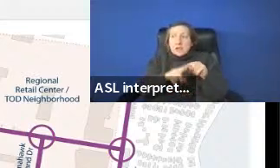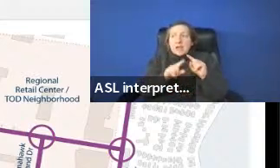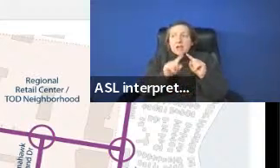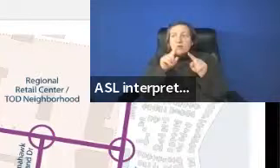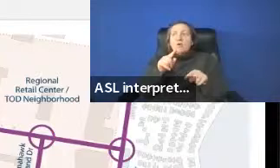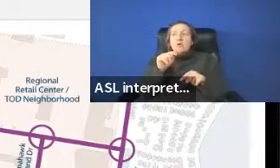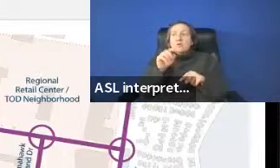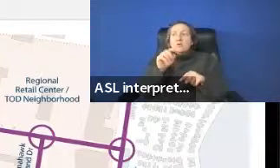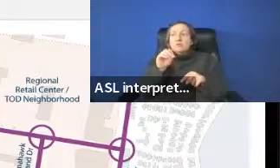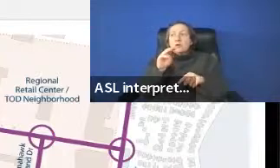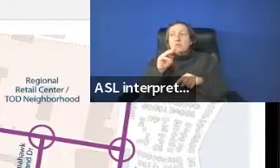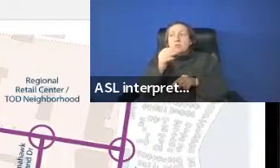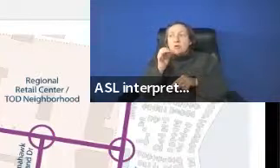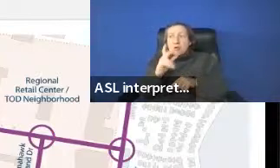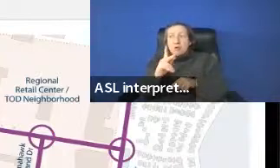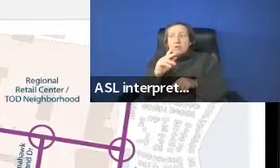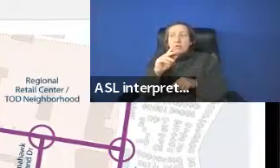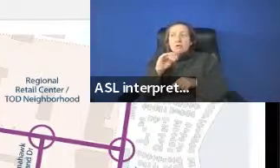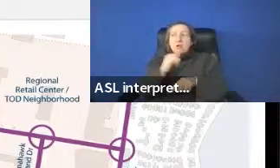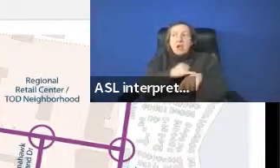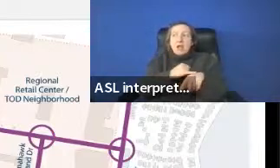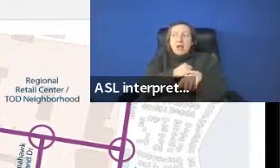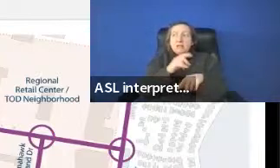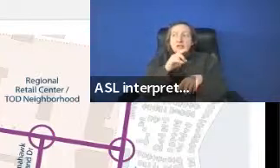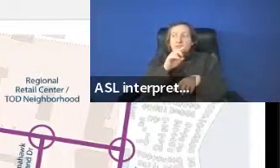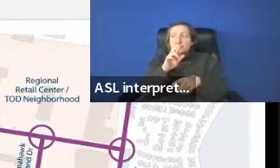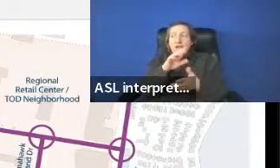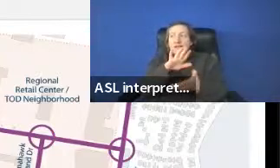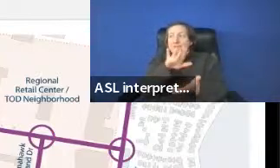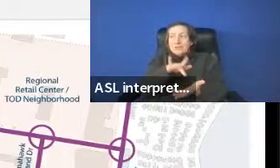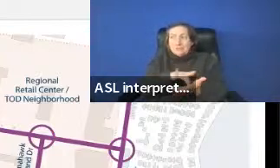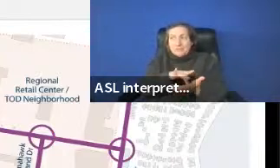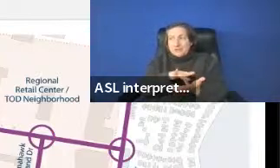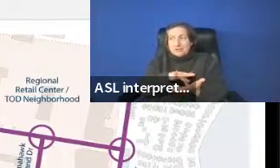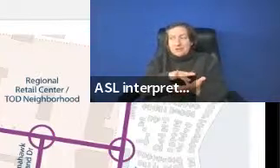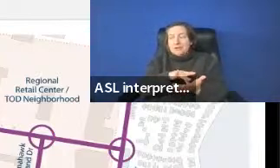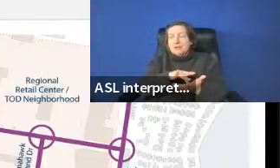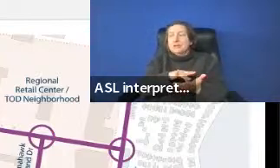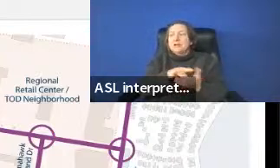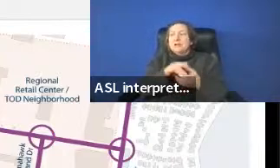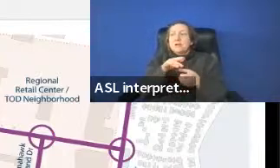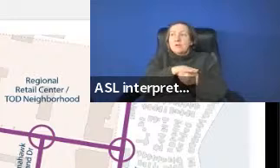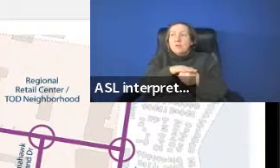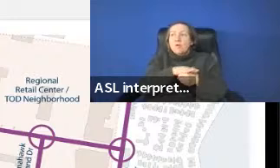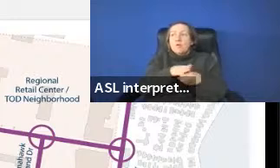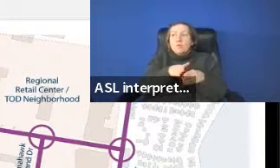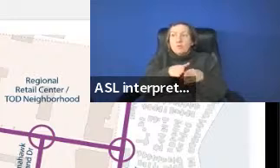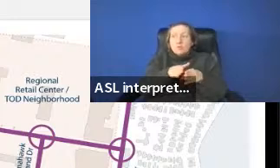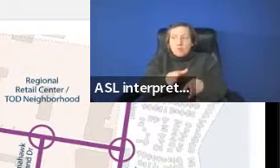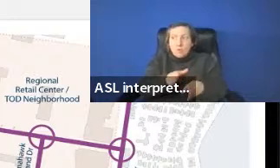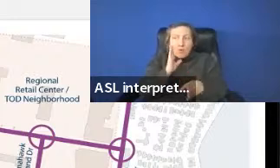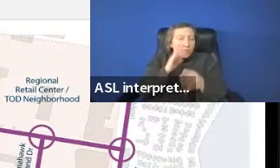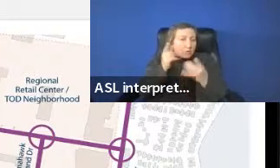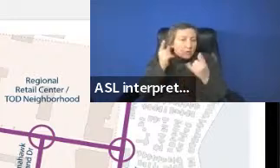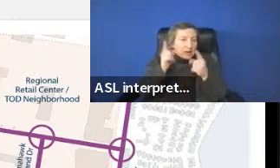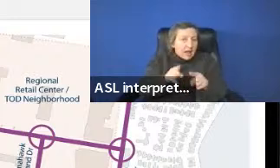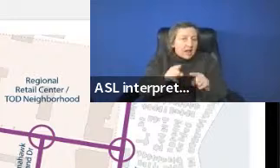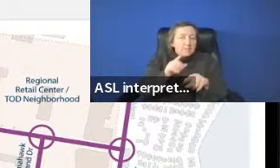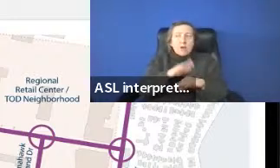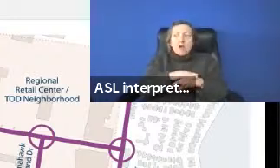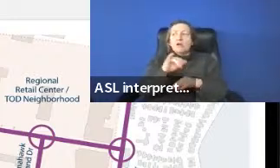Drive up the center of the island. The local road connections would happen on